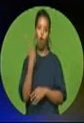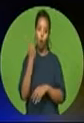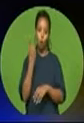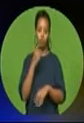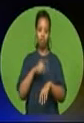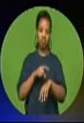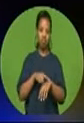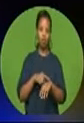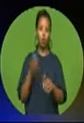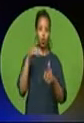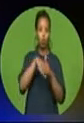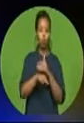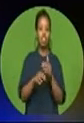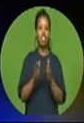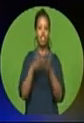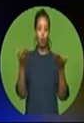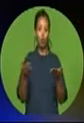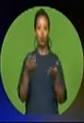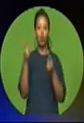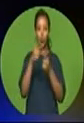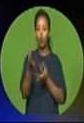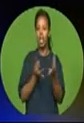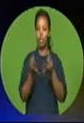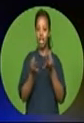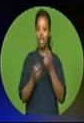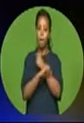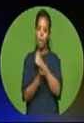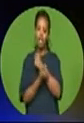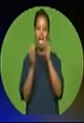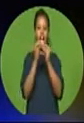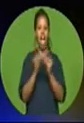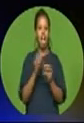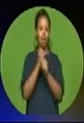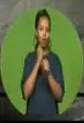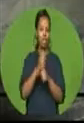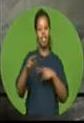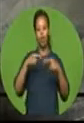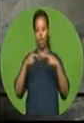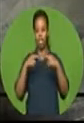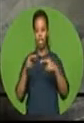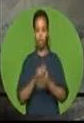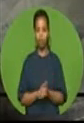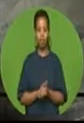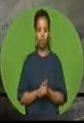throughout this book to explain basic accounting relationships.